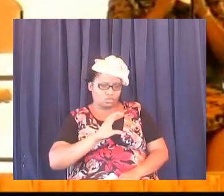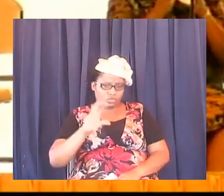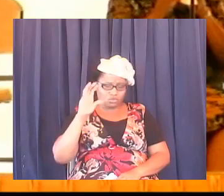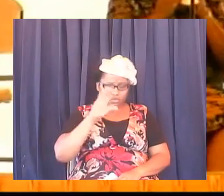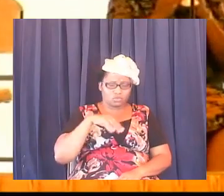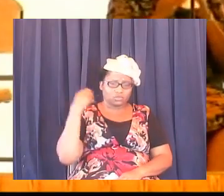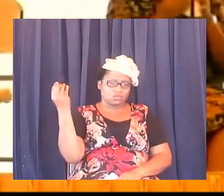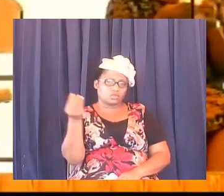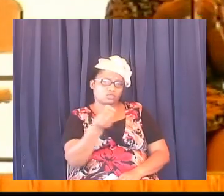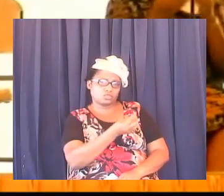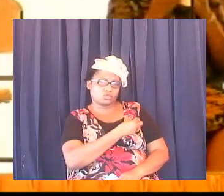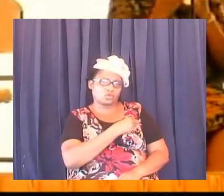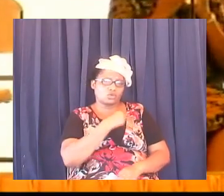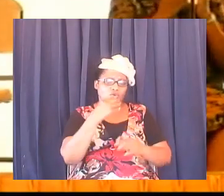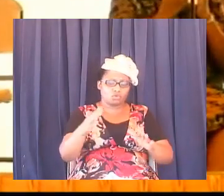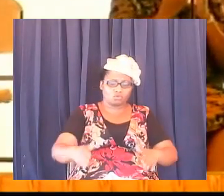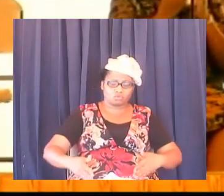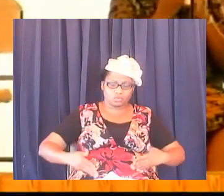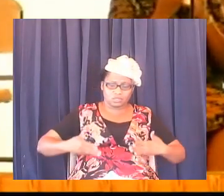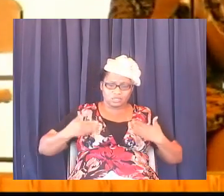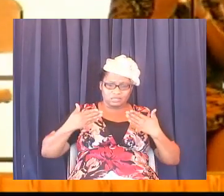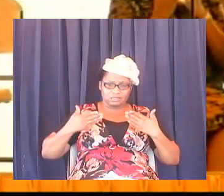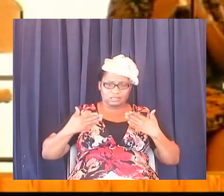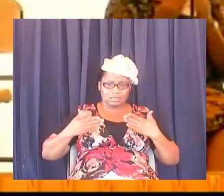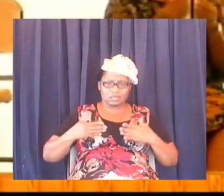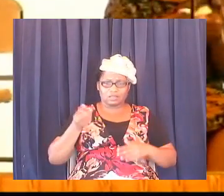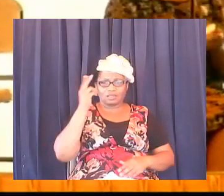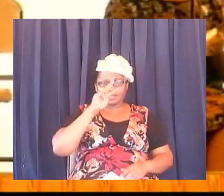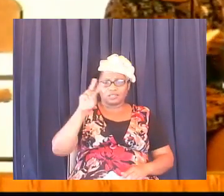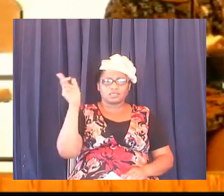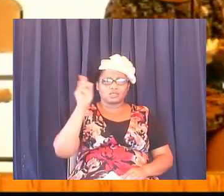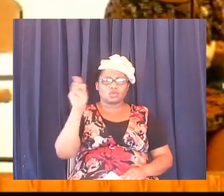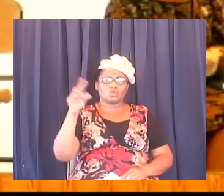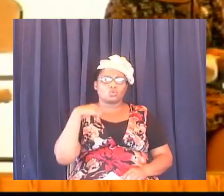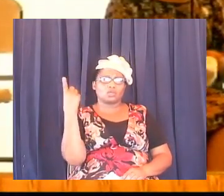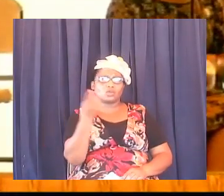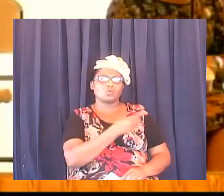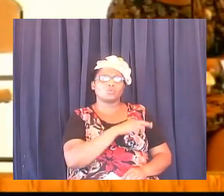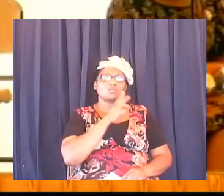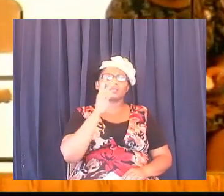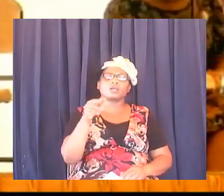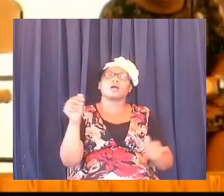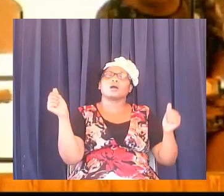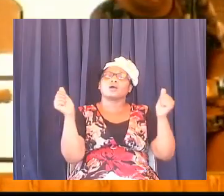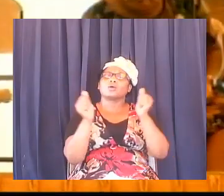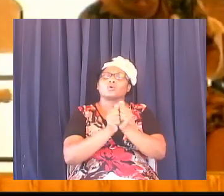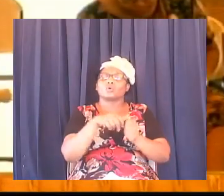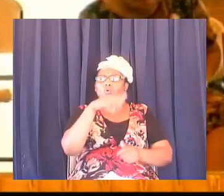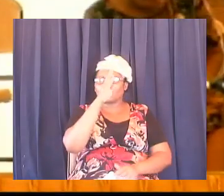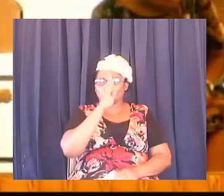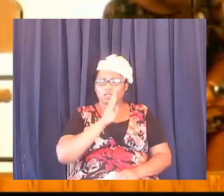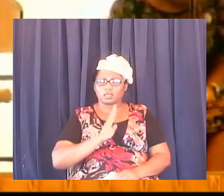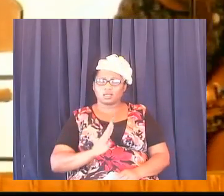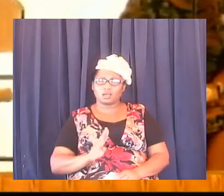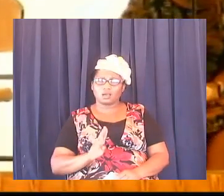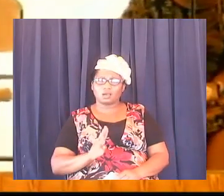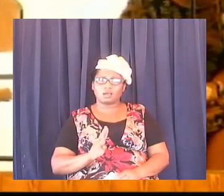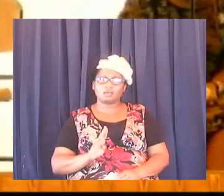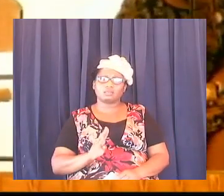Let's just search ourselves, brethren, to where we are with God. Let us see where we